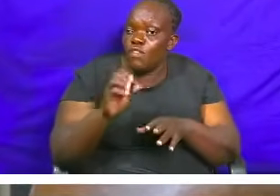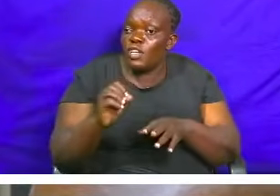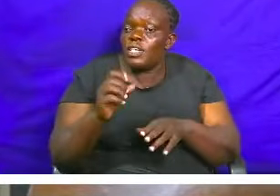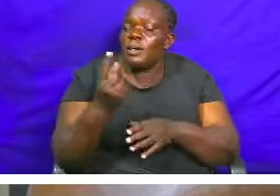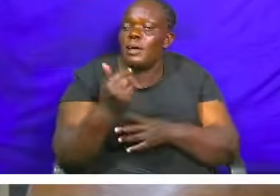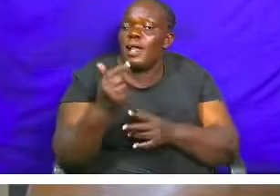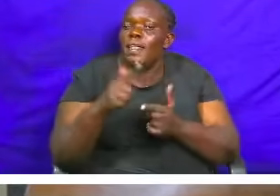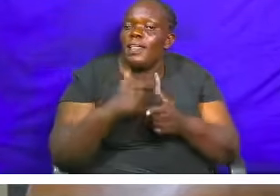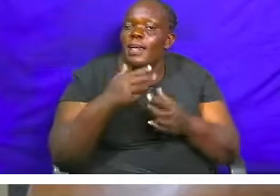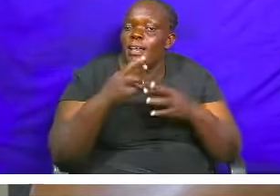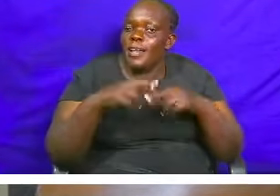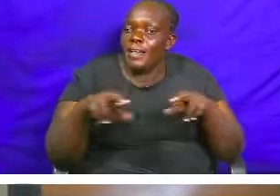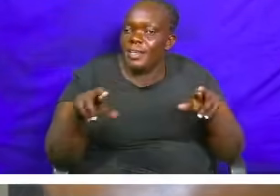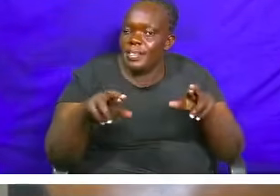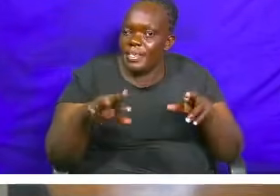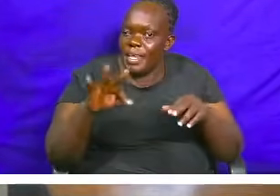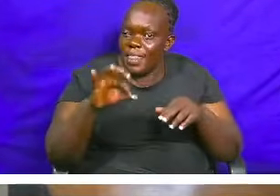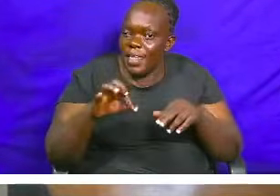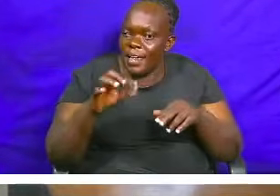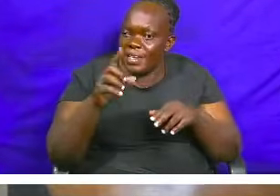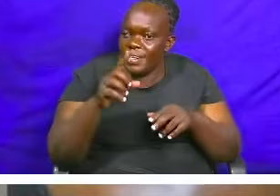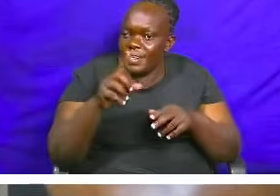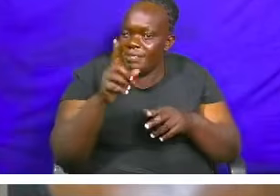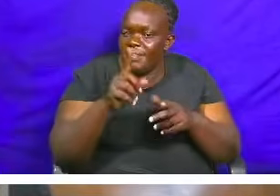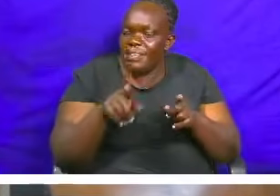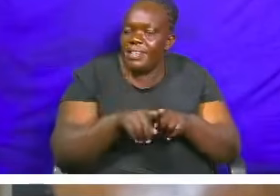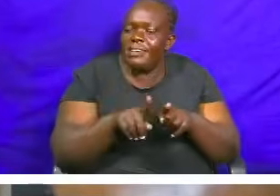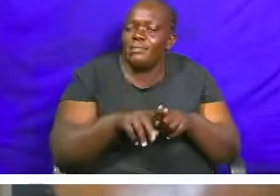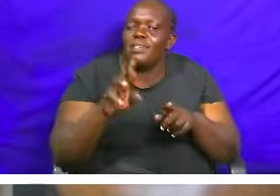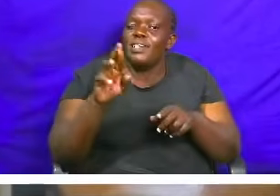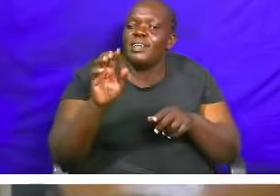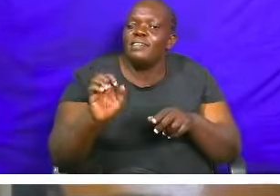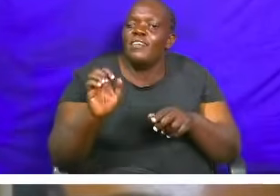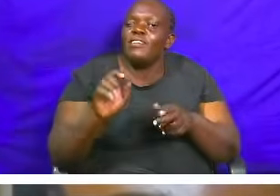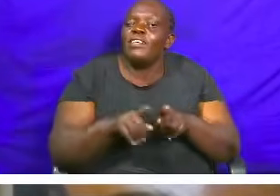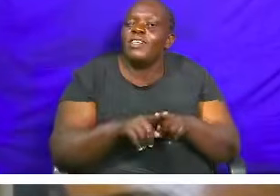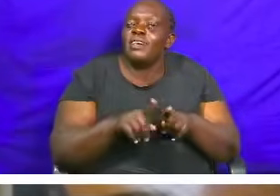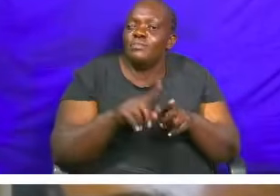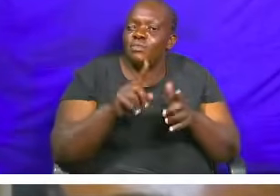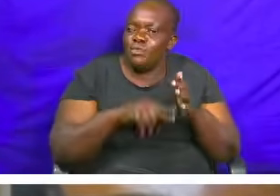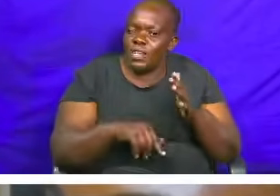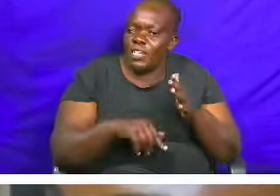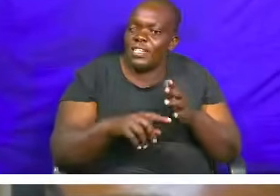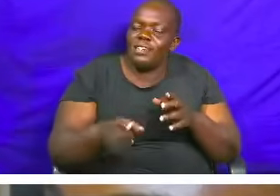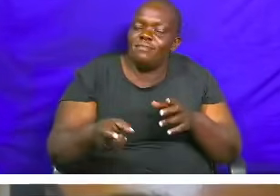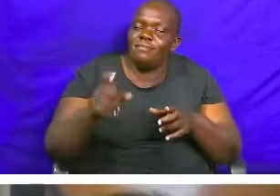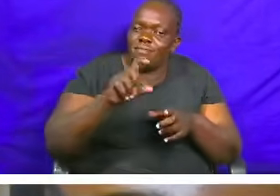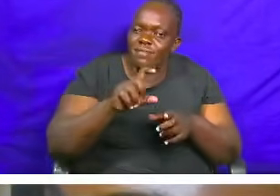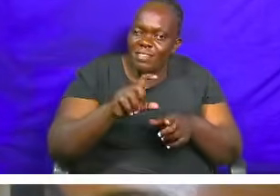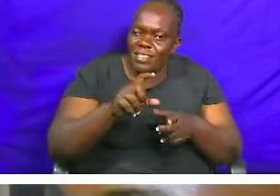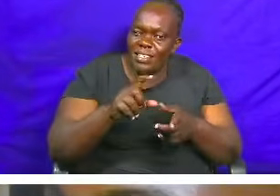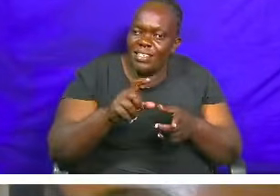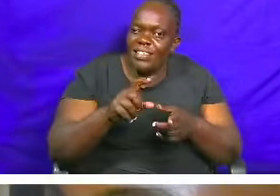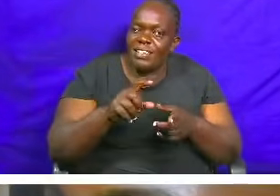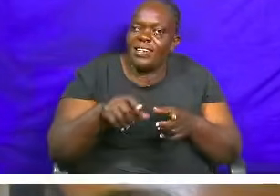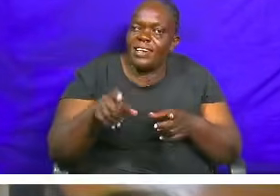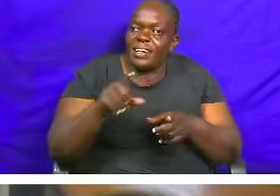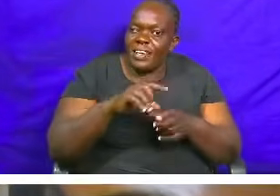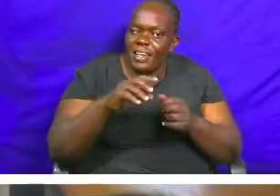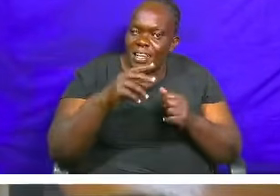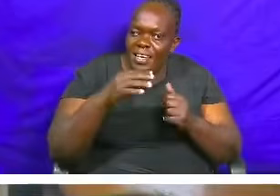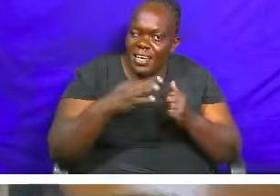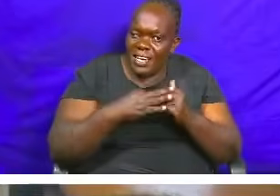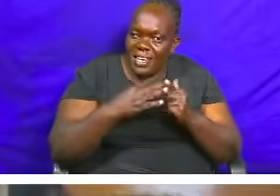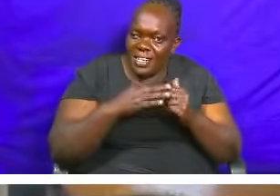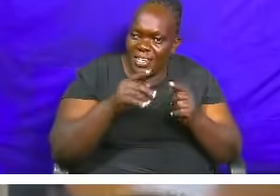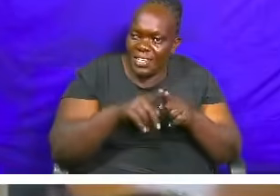they reduce it with only 3 shillings. Wakati wana reduce, you reduce it with 3 shillings, but munapandisha with a very high margin of